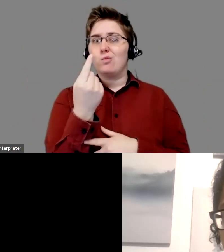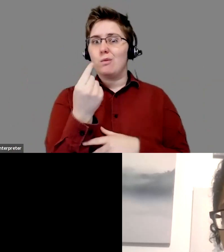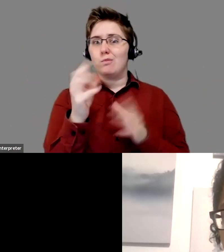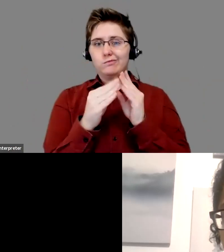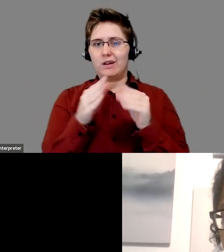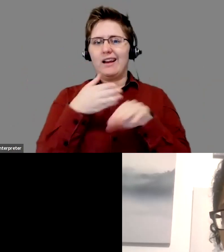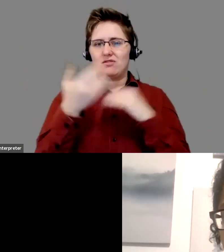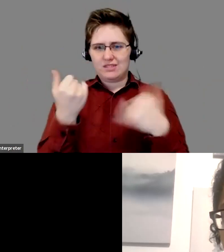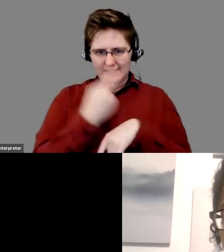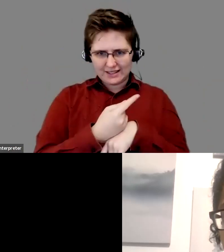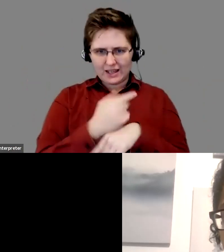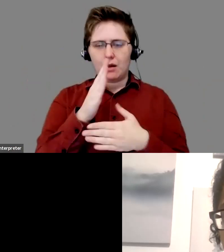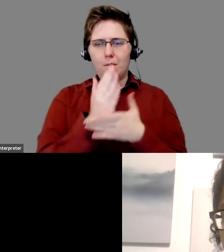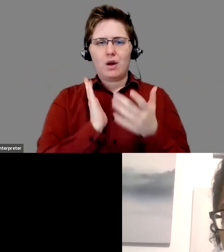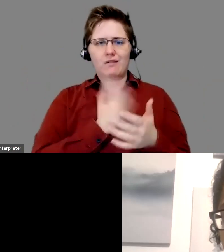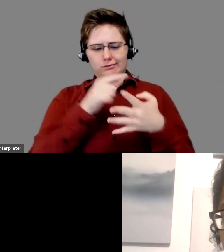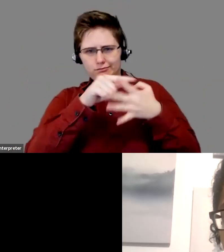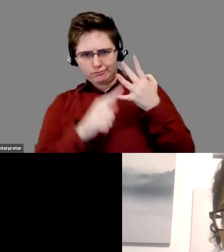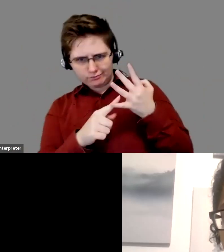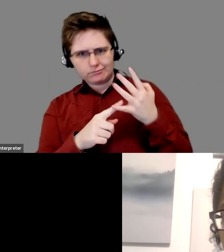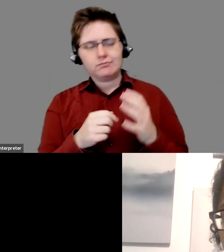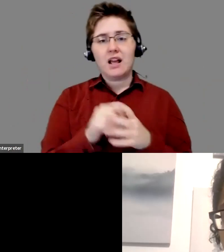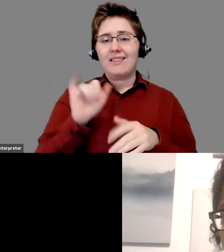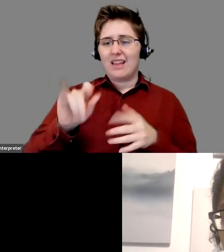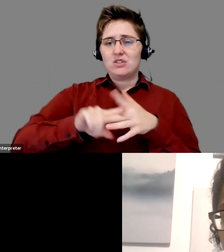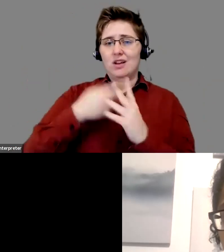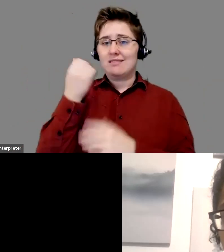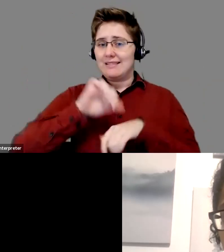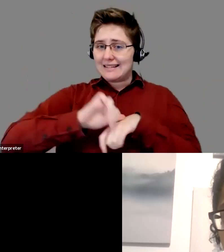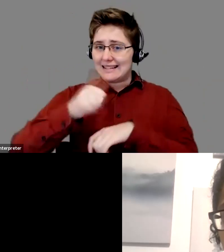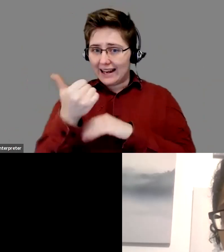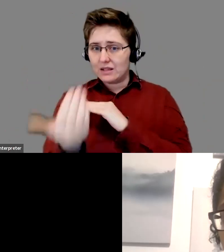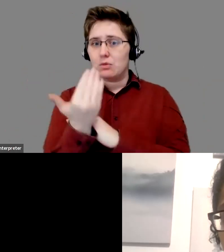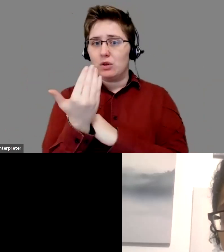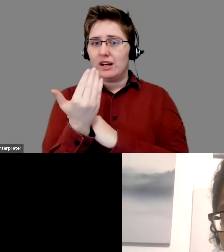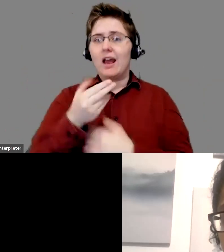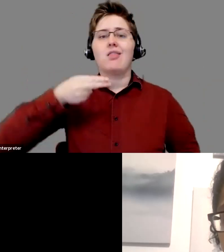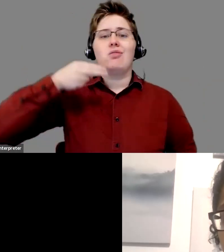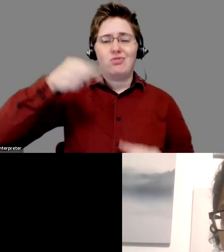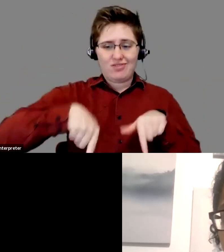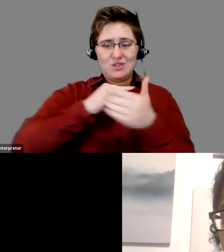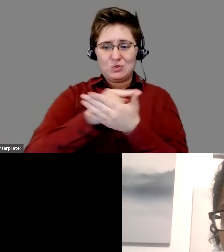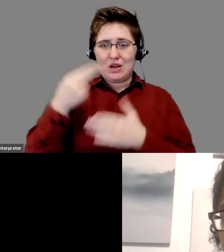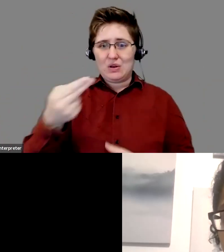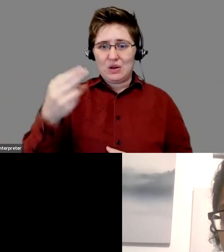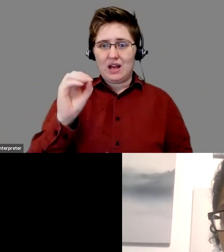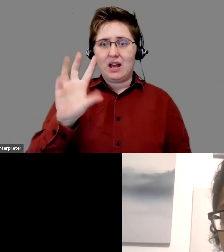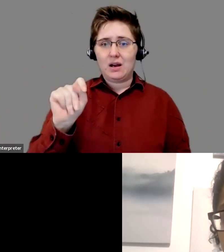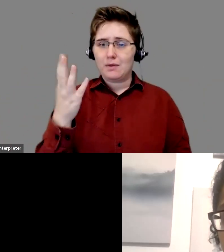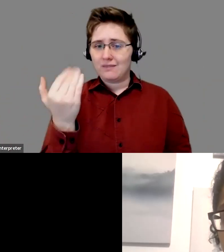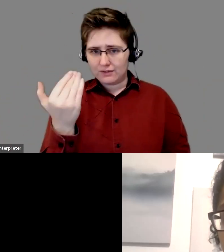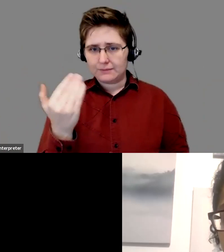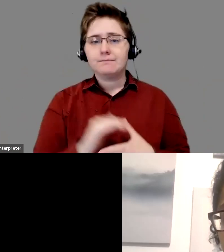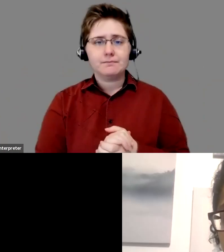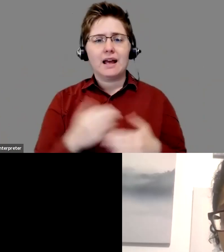as part of our ADA seminar series, and it starts at 10 a.m. It's this Thursday, October 15th. We will have